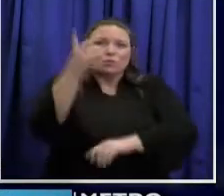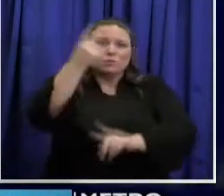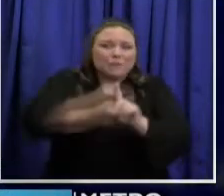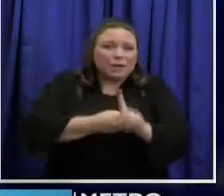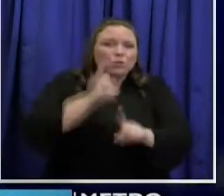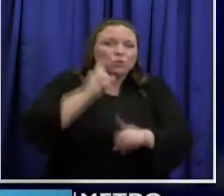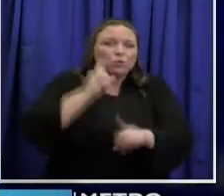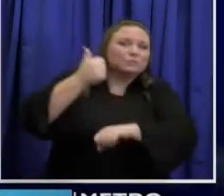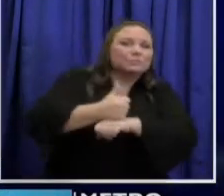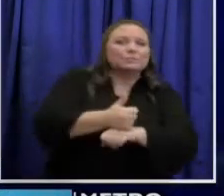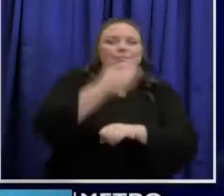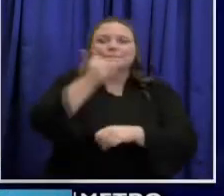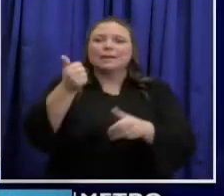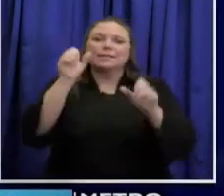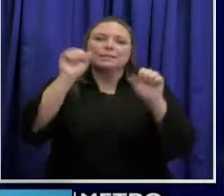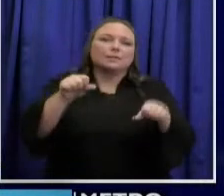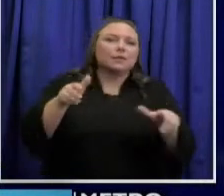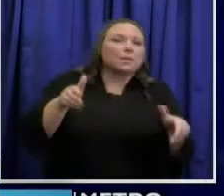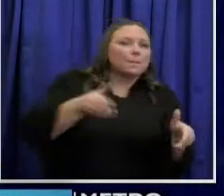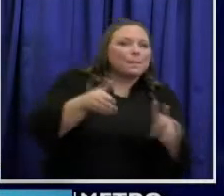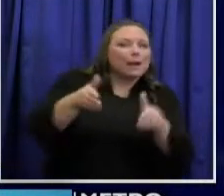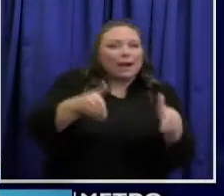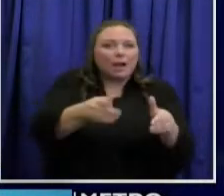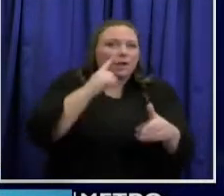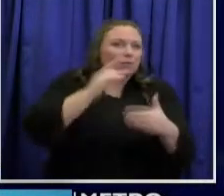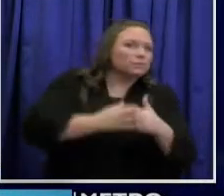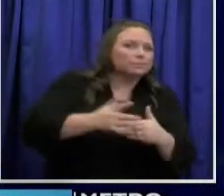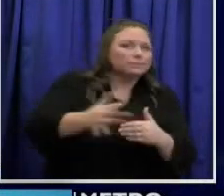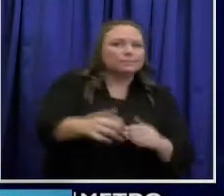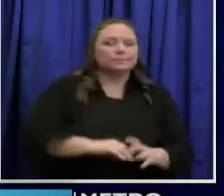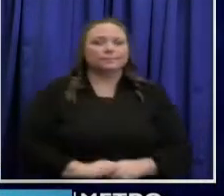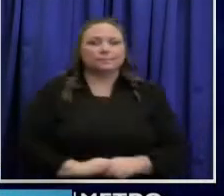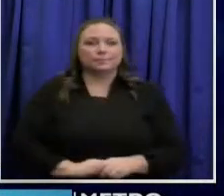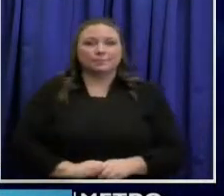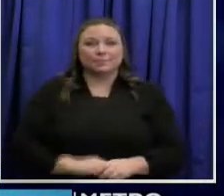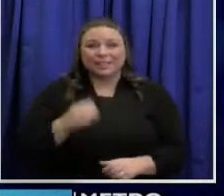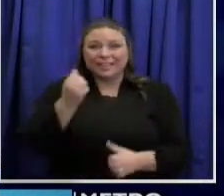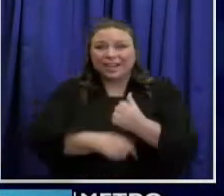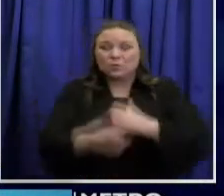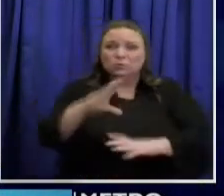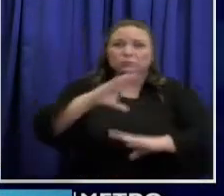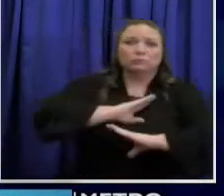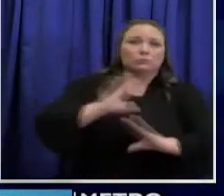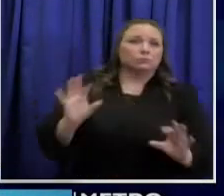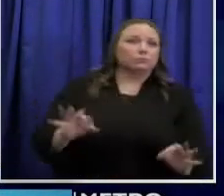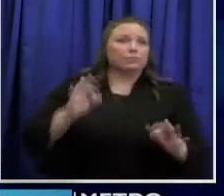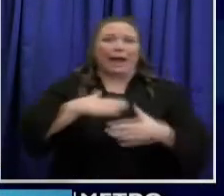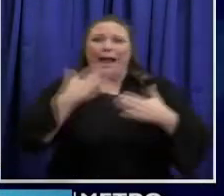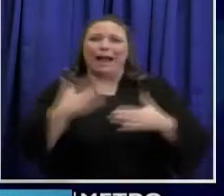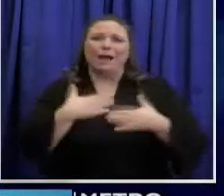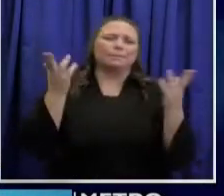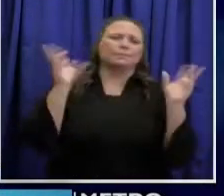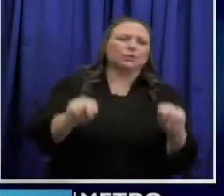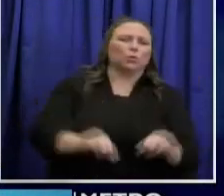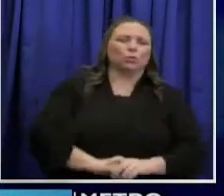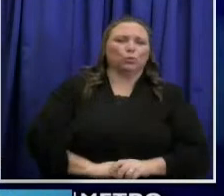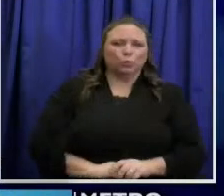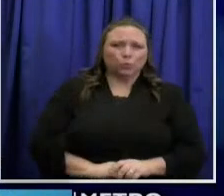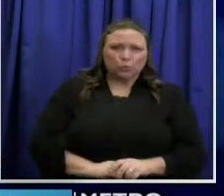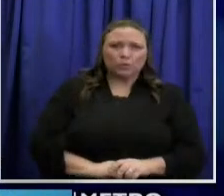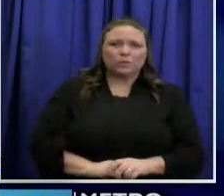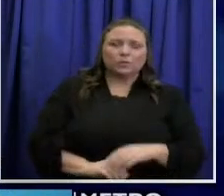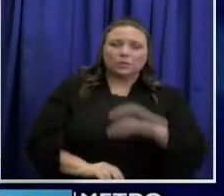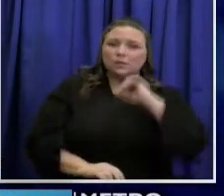a path for going forward. Is anybody happy about this? No. And